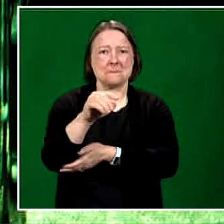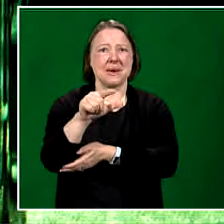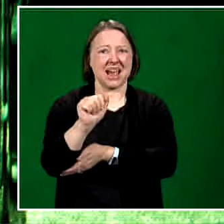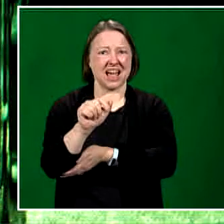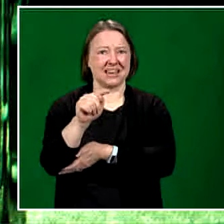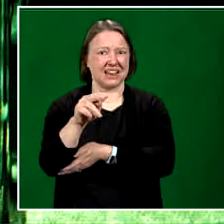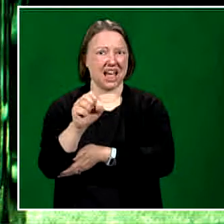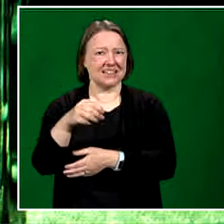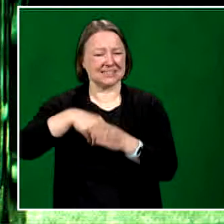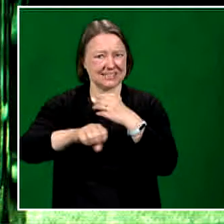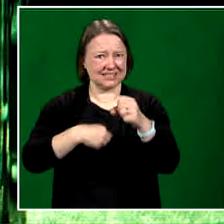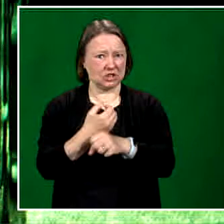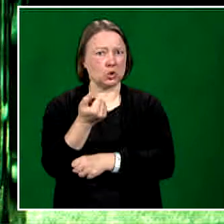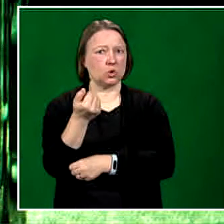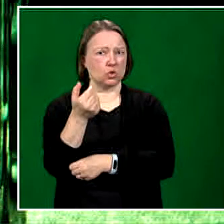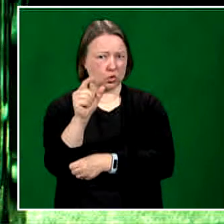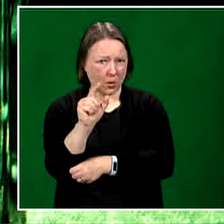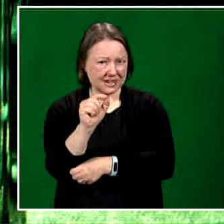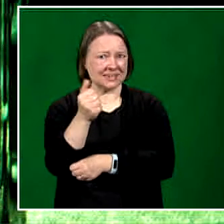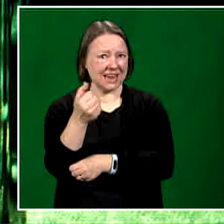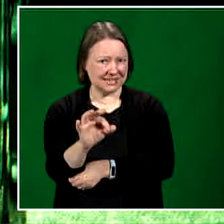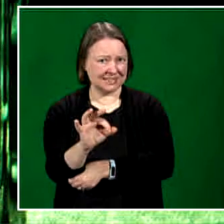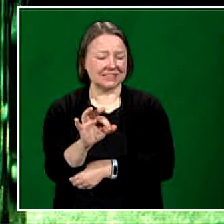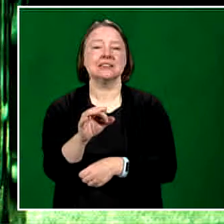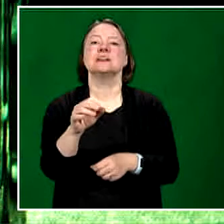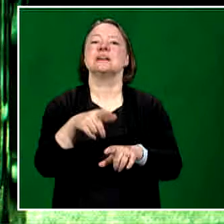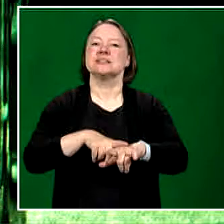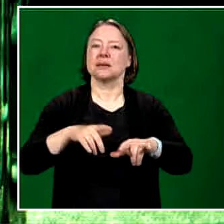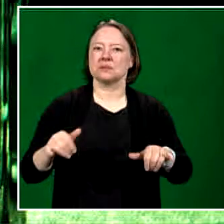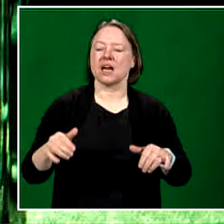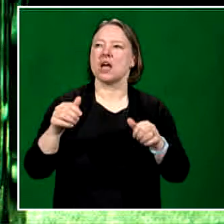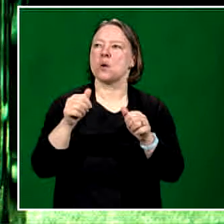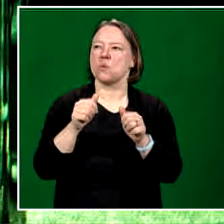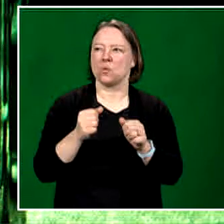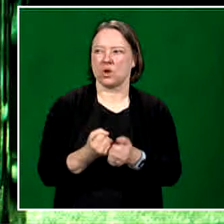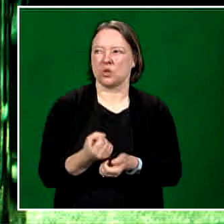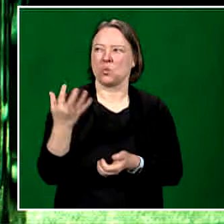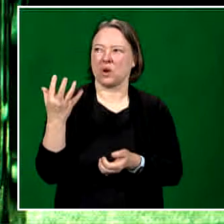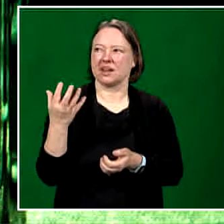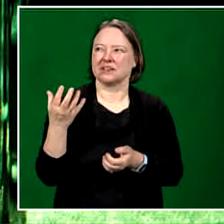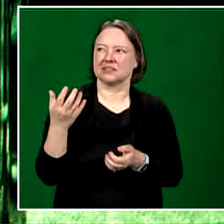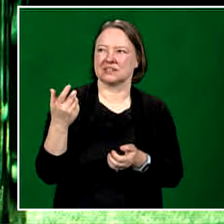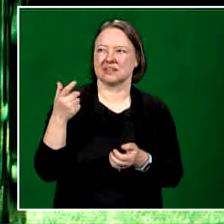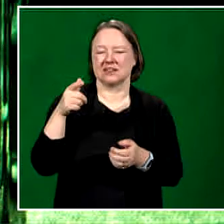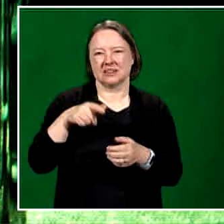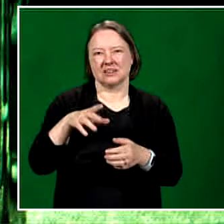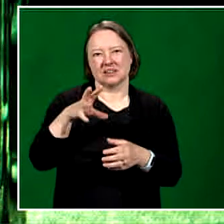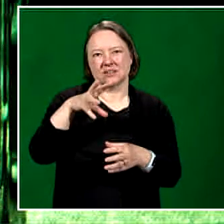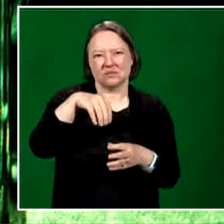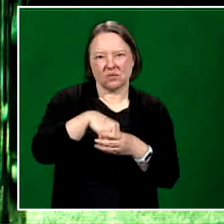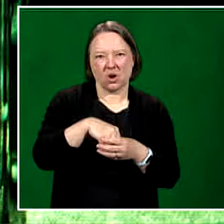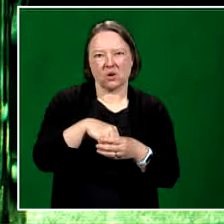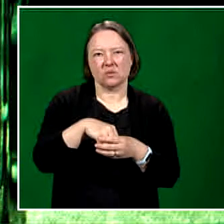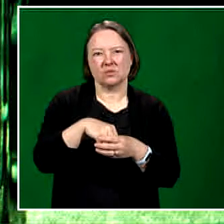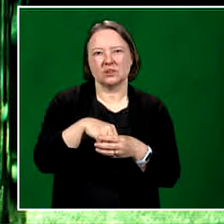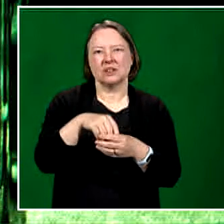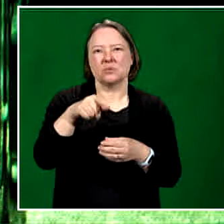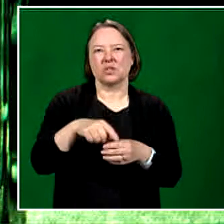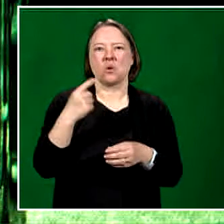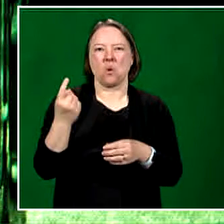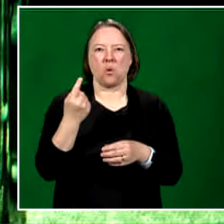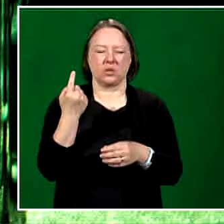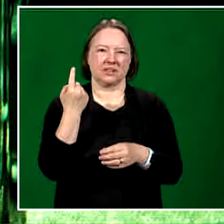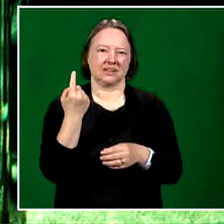in 2019. At the same time, waste disposal is still a big issue, where the only